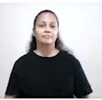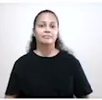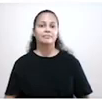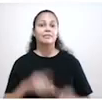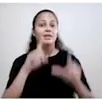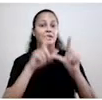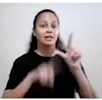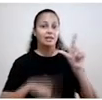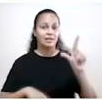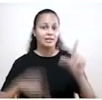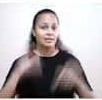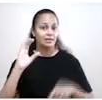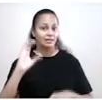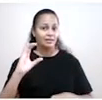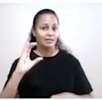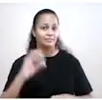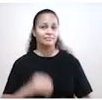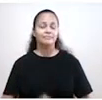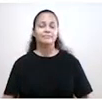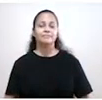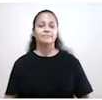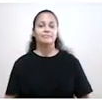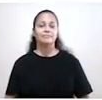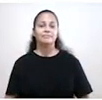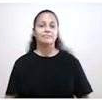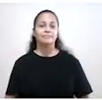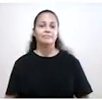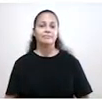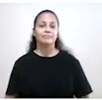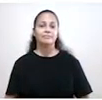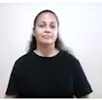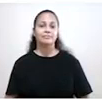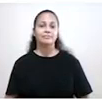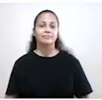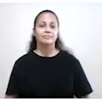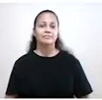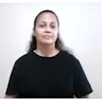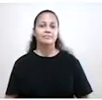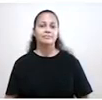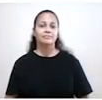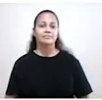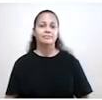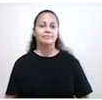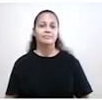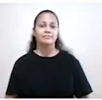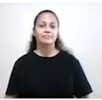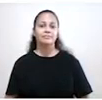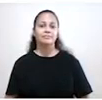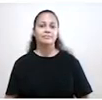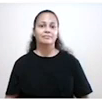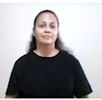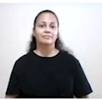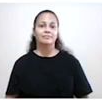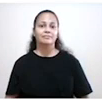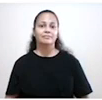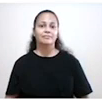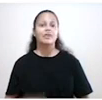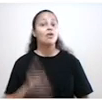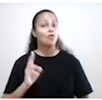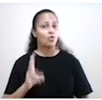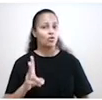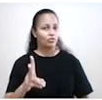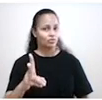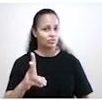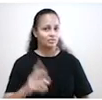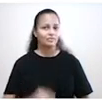a última, a letra C. So, what about giving the continuation then? Vamos lá,